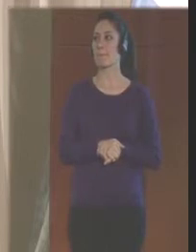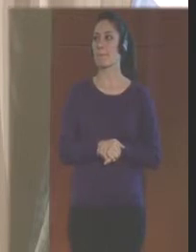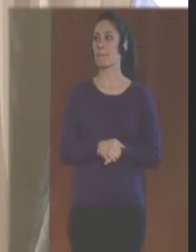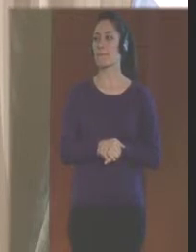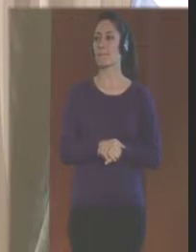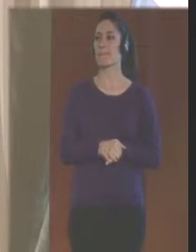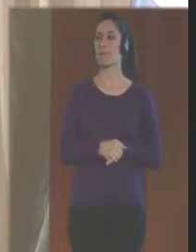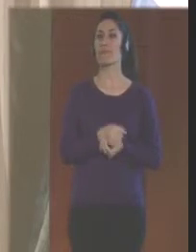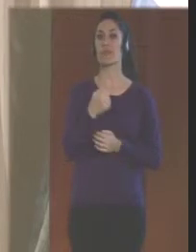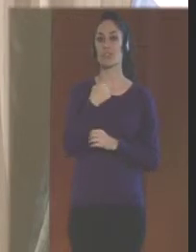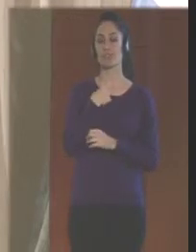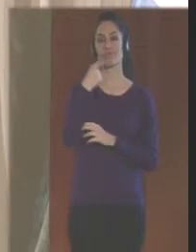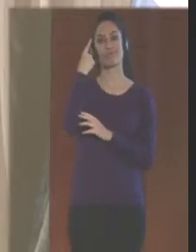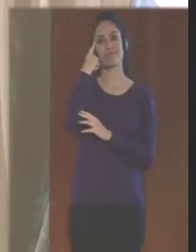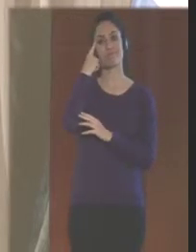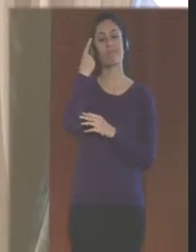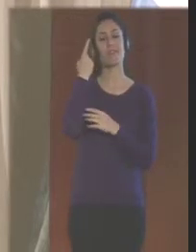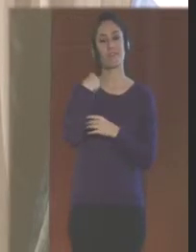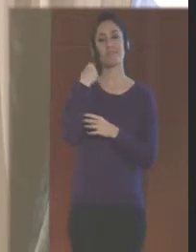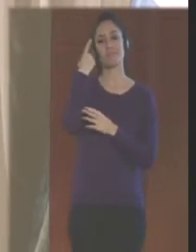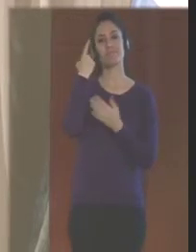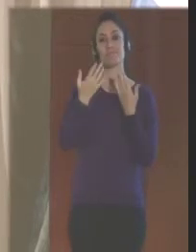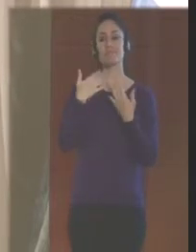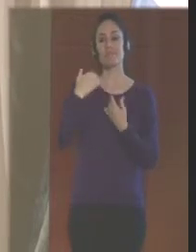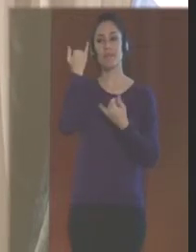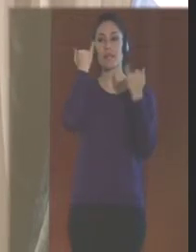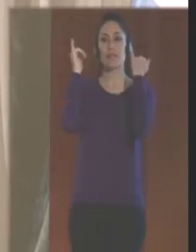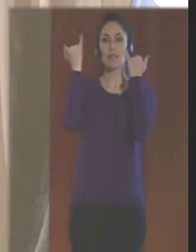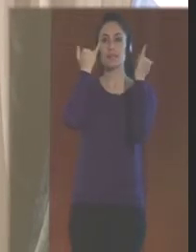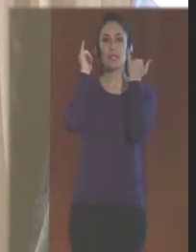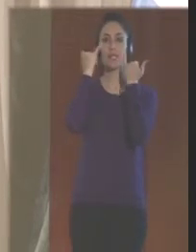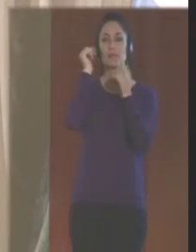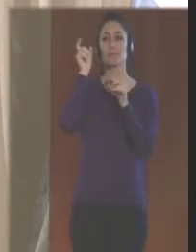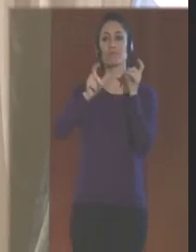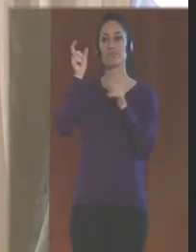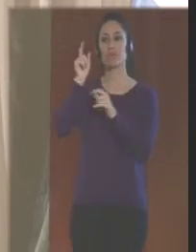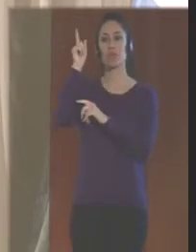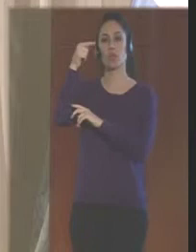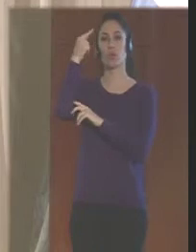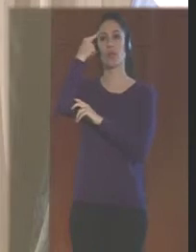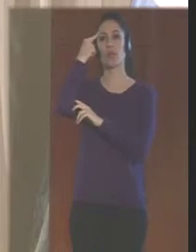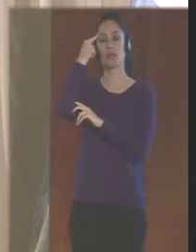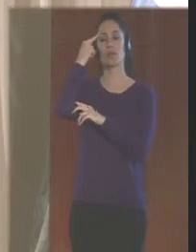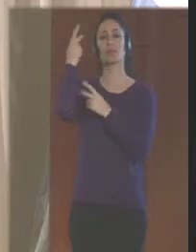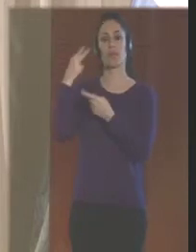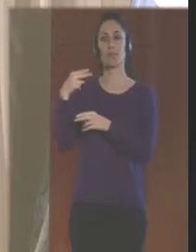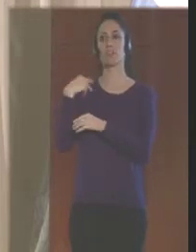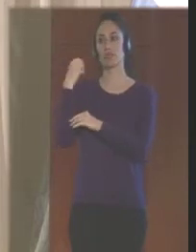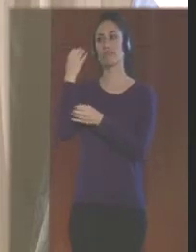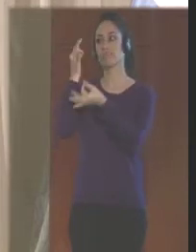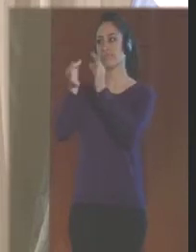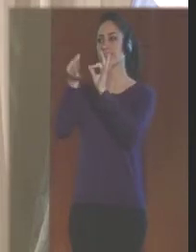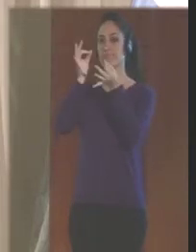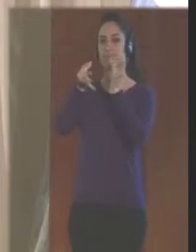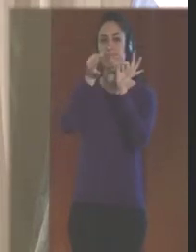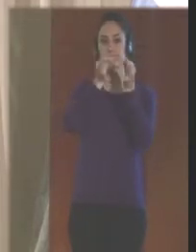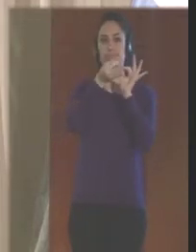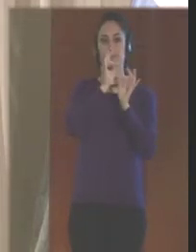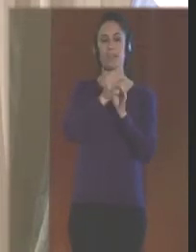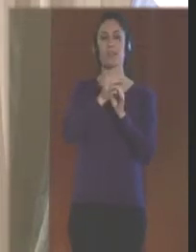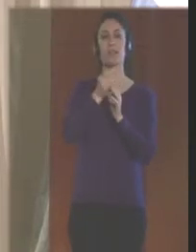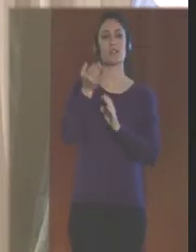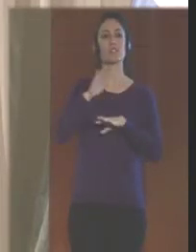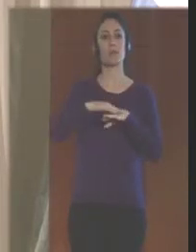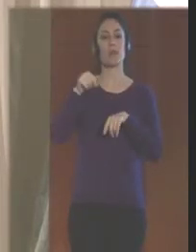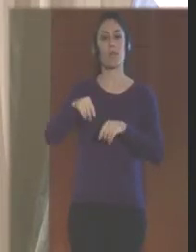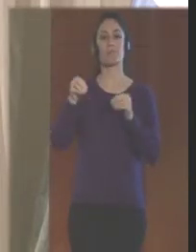financing initiatives of the government of Trinidad and Tobago has been focusing in relation